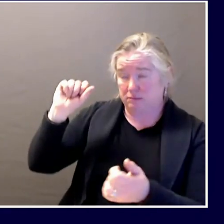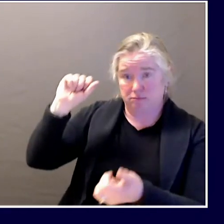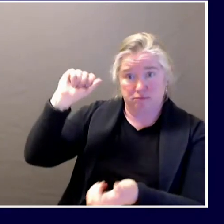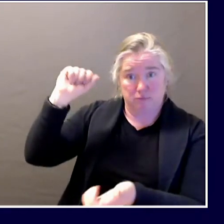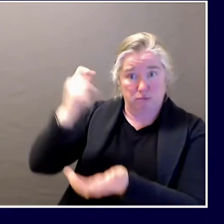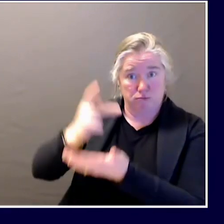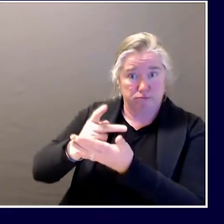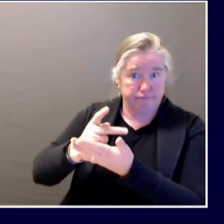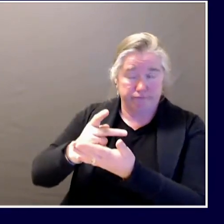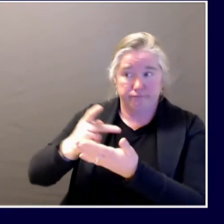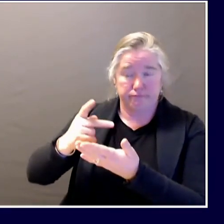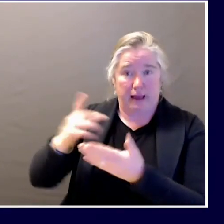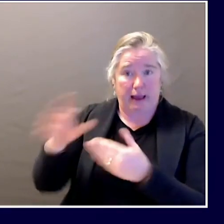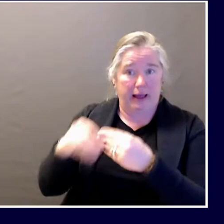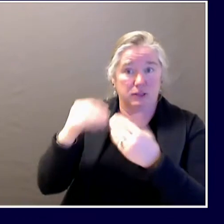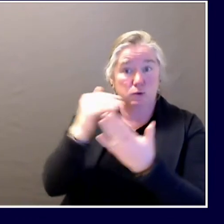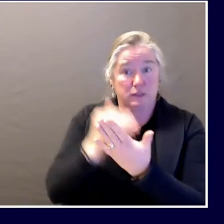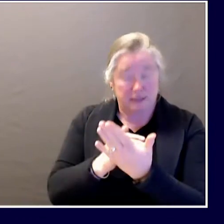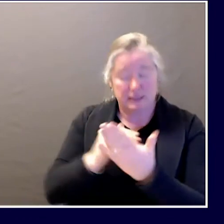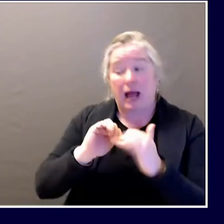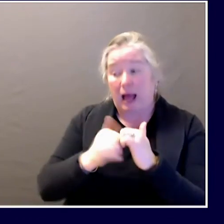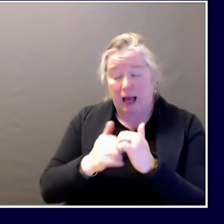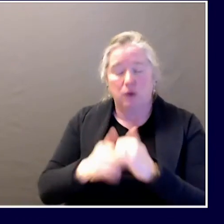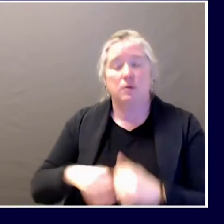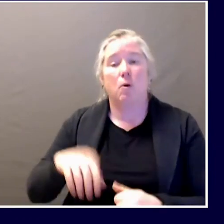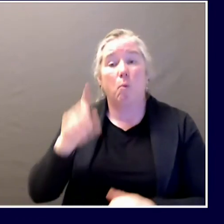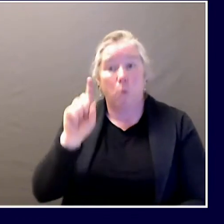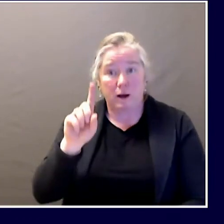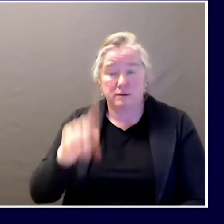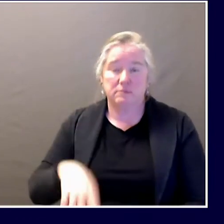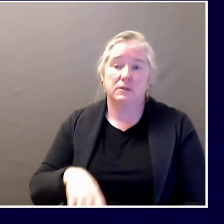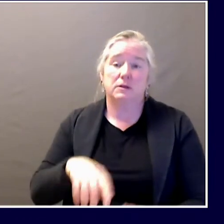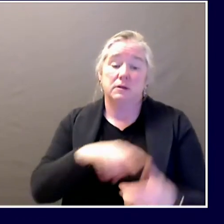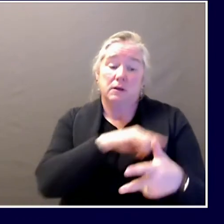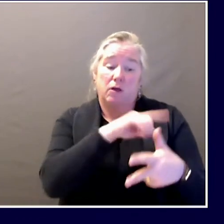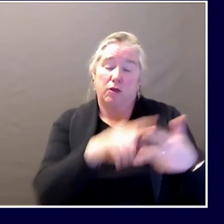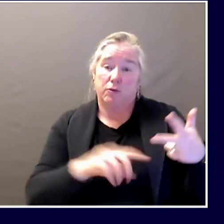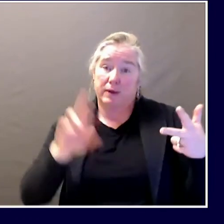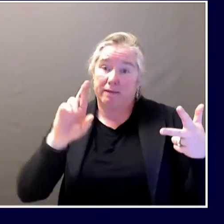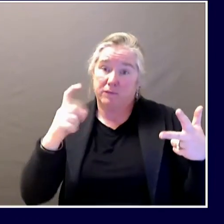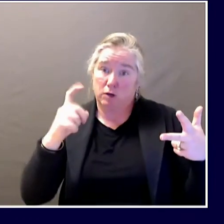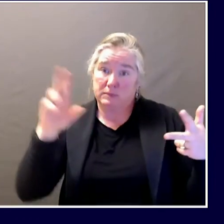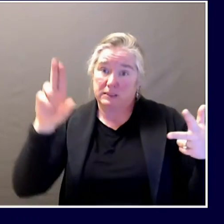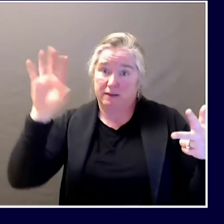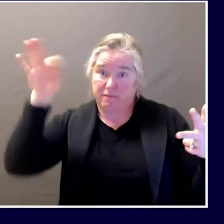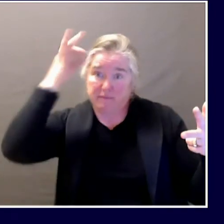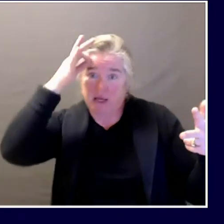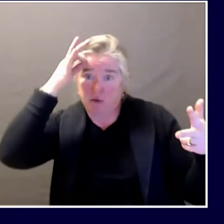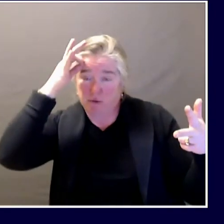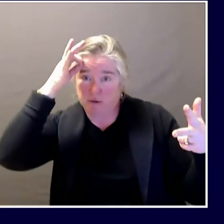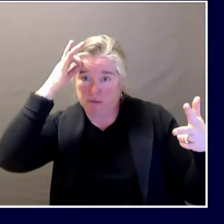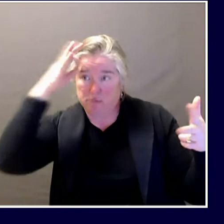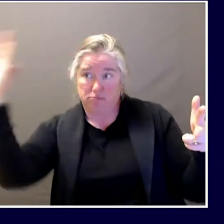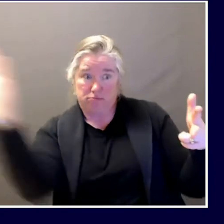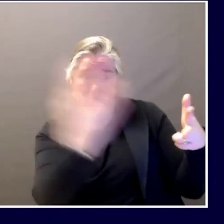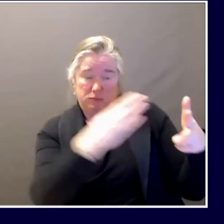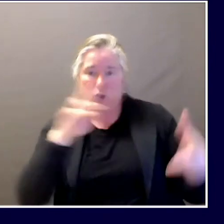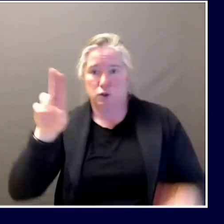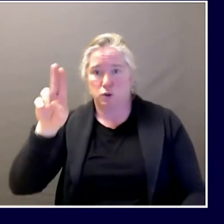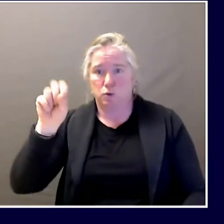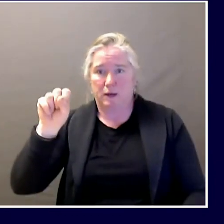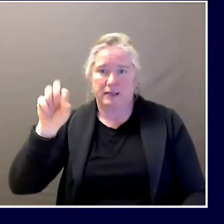vaccinated. Number one is the U.S. Retail Pharmacy Program has directed that